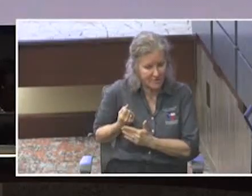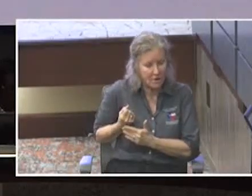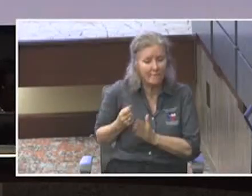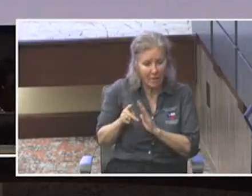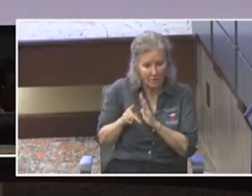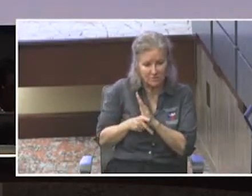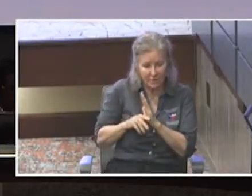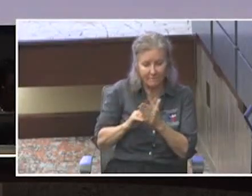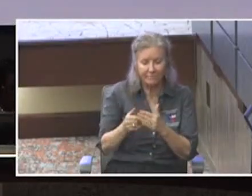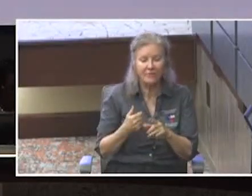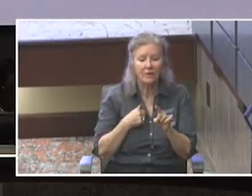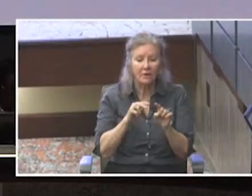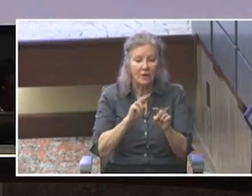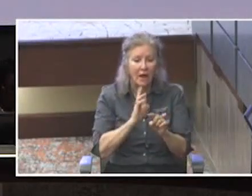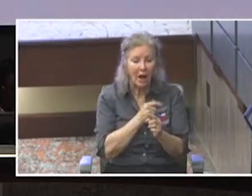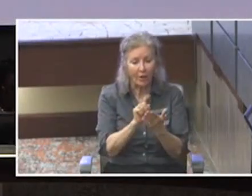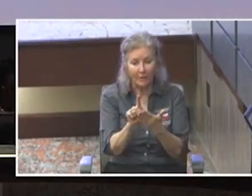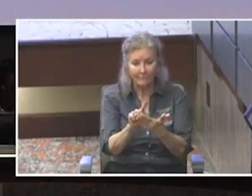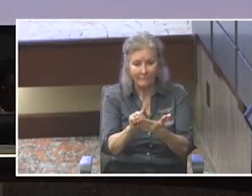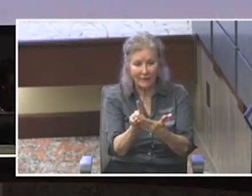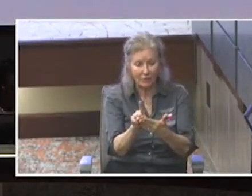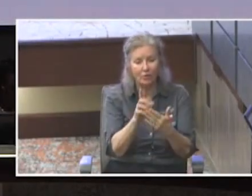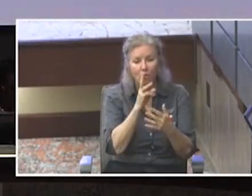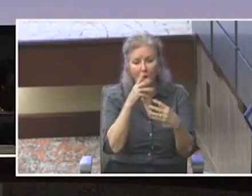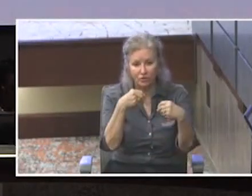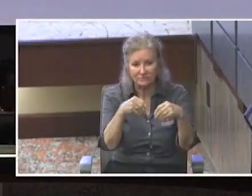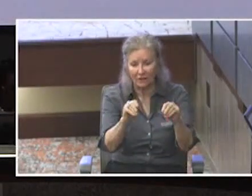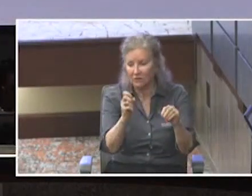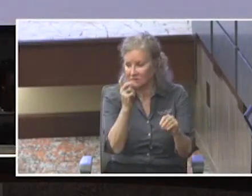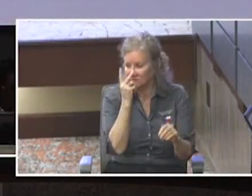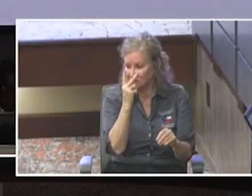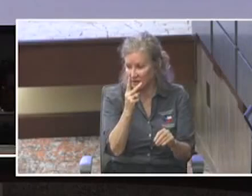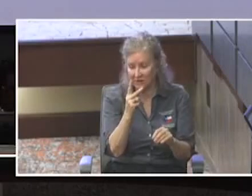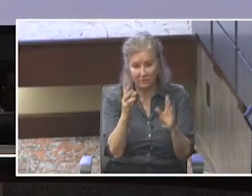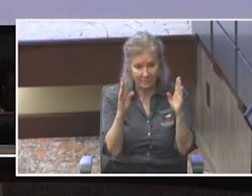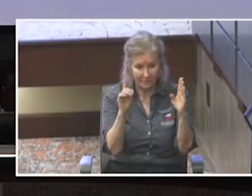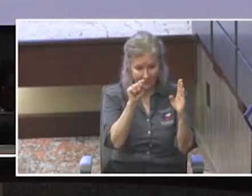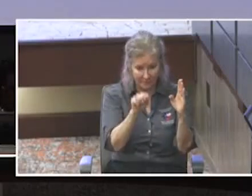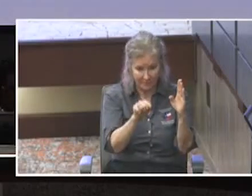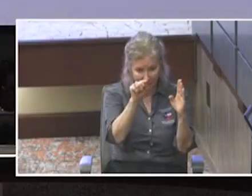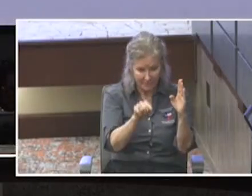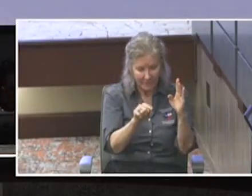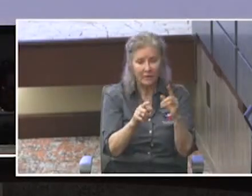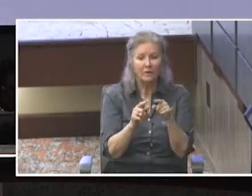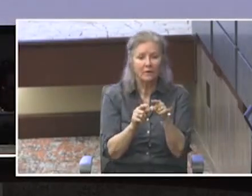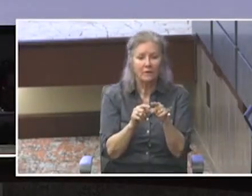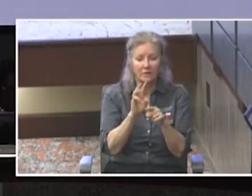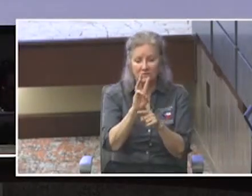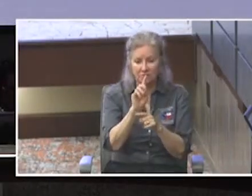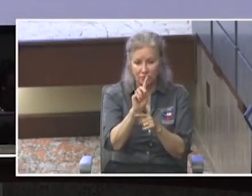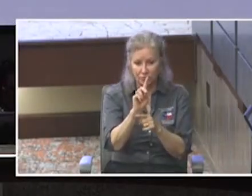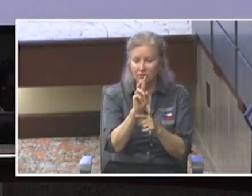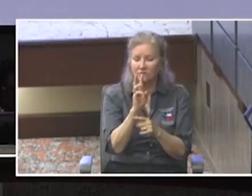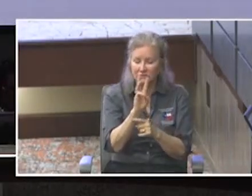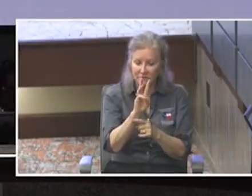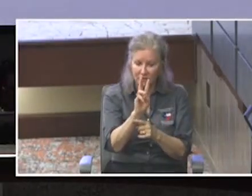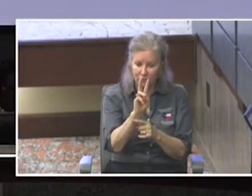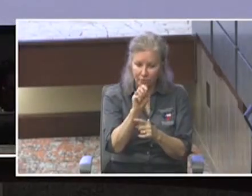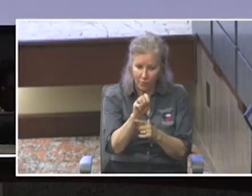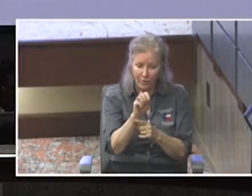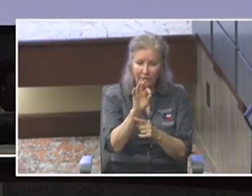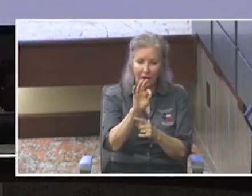Looking at our metered water sales, you can see right in the middle of the slide, our budget for metered water sales is